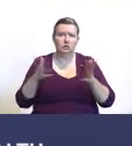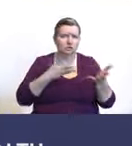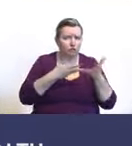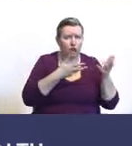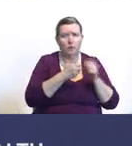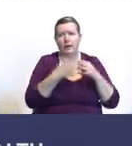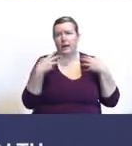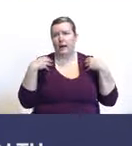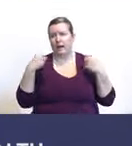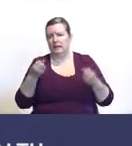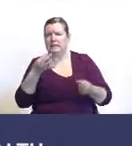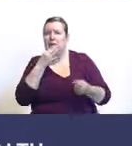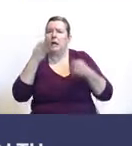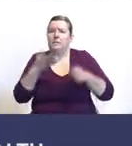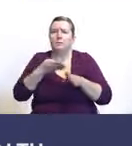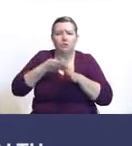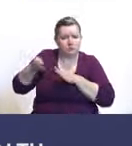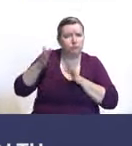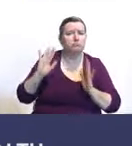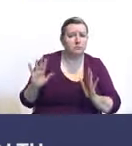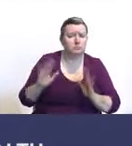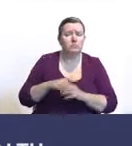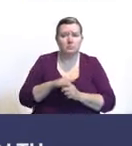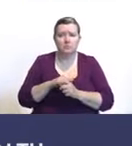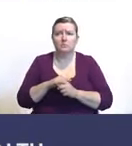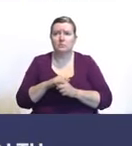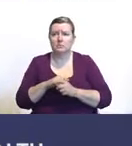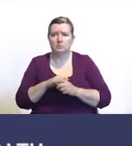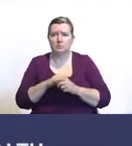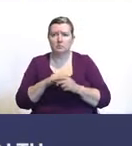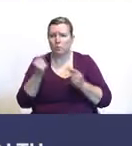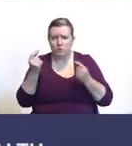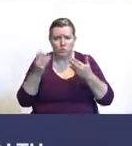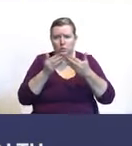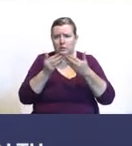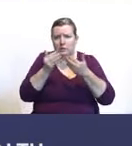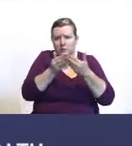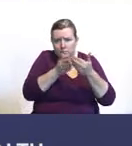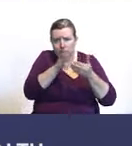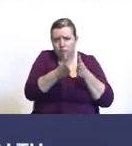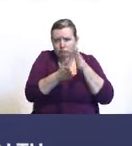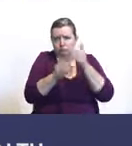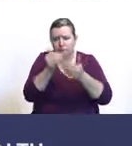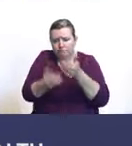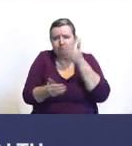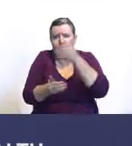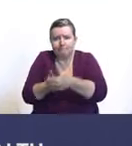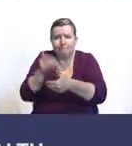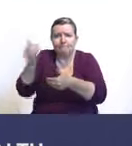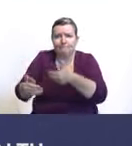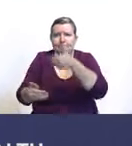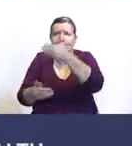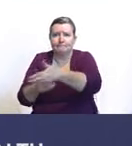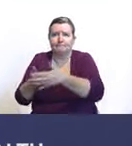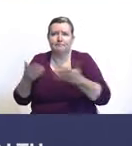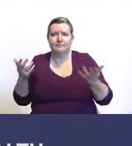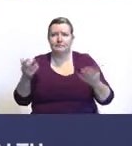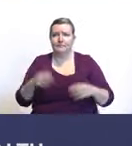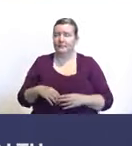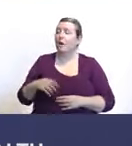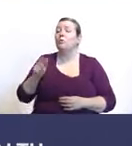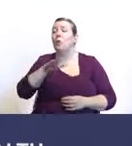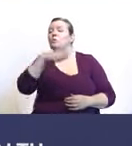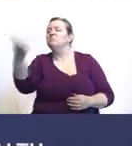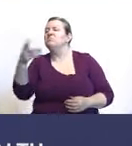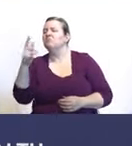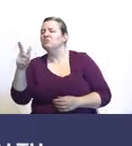health experts, but the whole team as to where we go from here. Thank you. We'll go in the back there. Afternoon, Governor. Good afternoon.